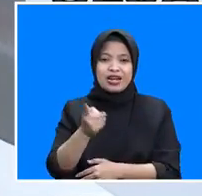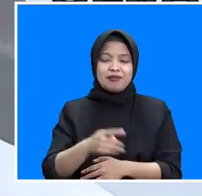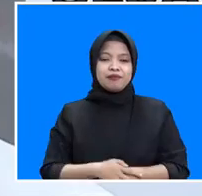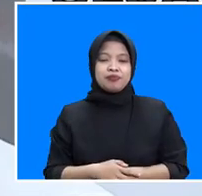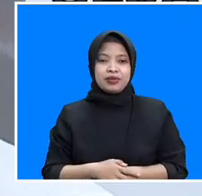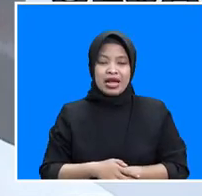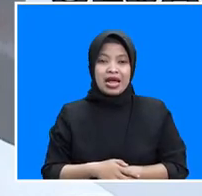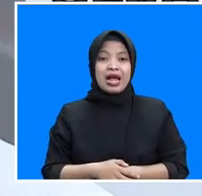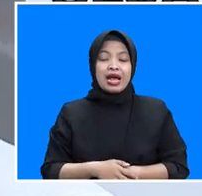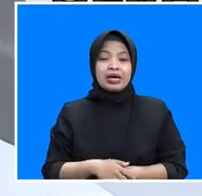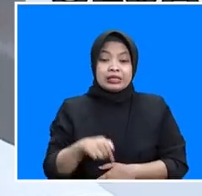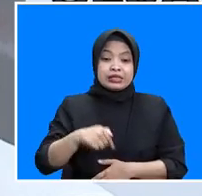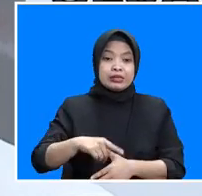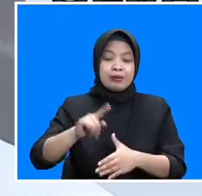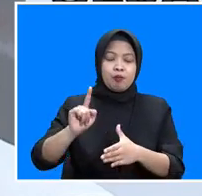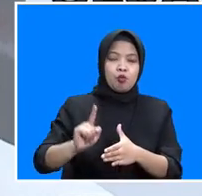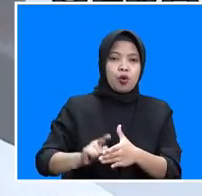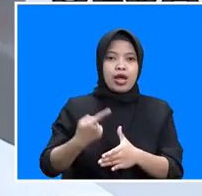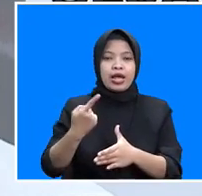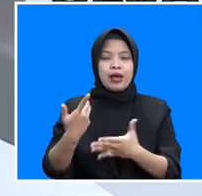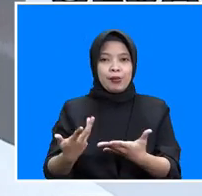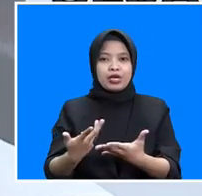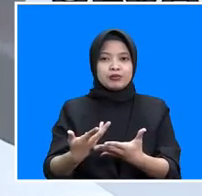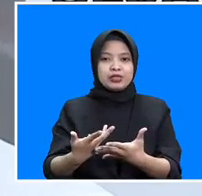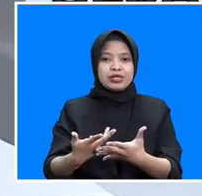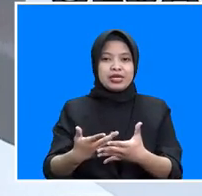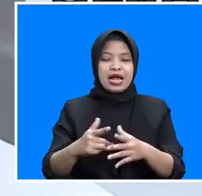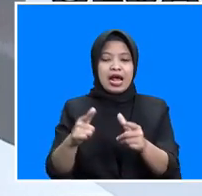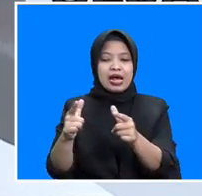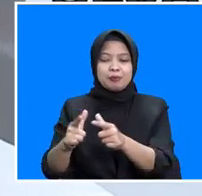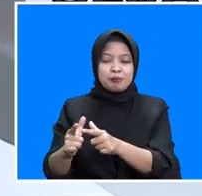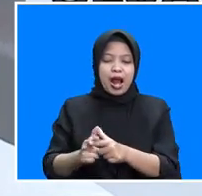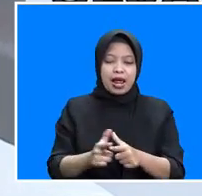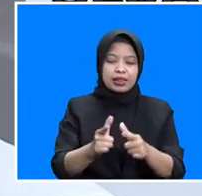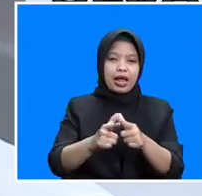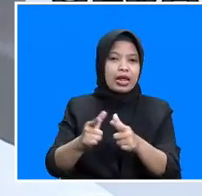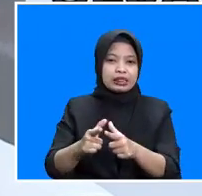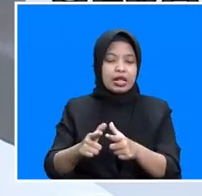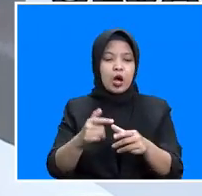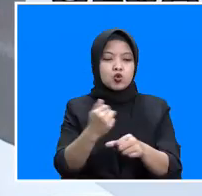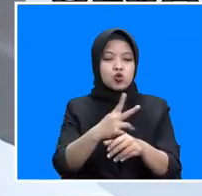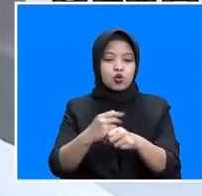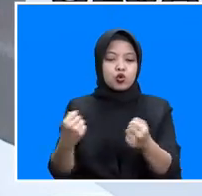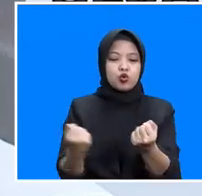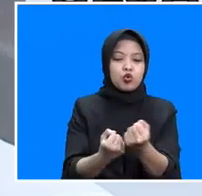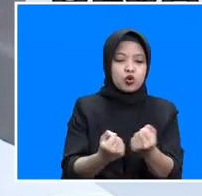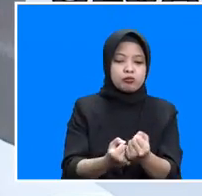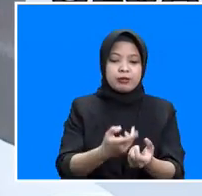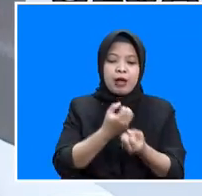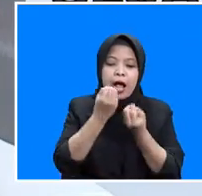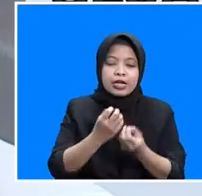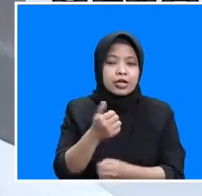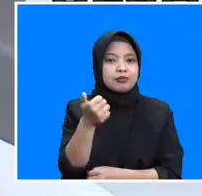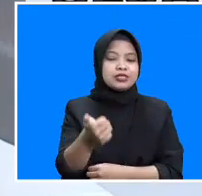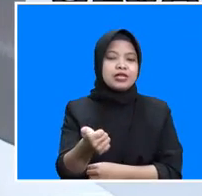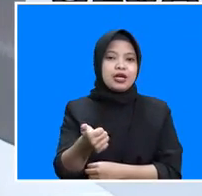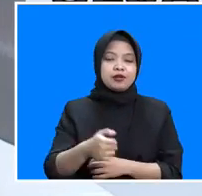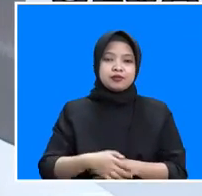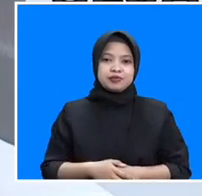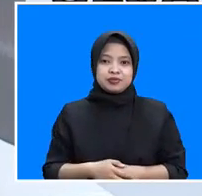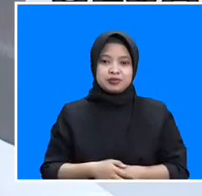solid, you know, tools to help them actually apply remedial or catch up learning